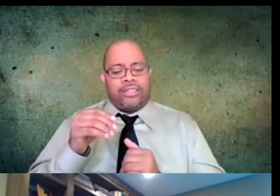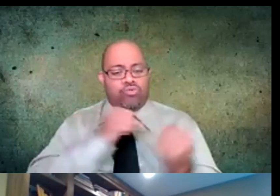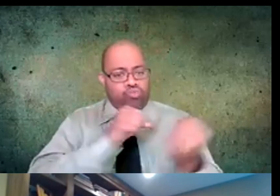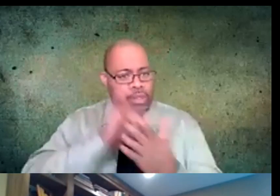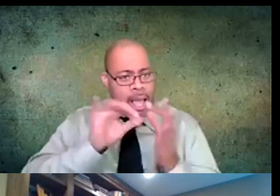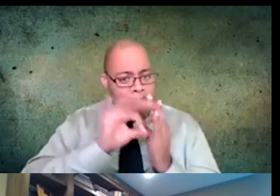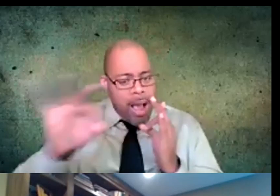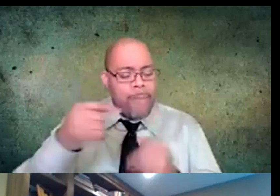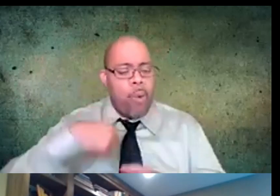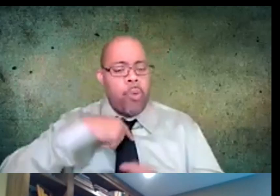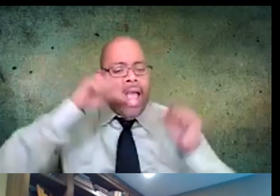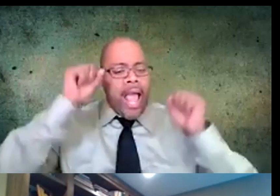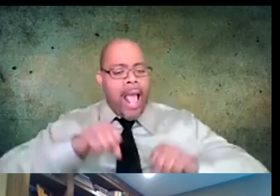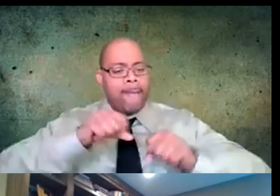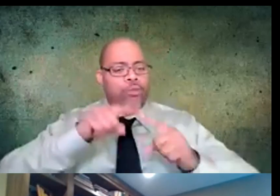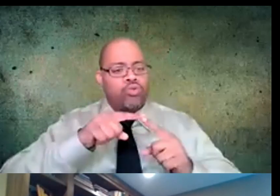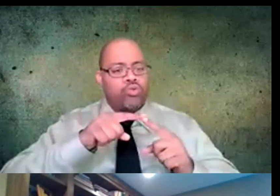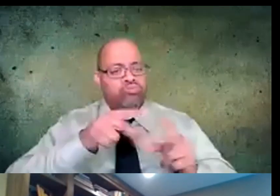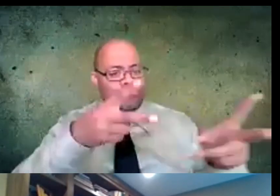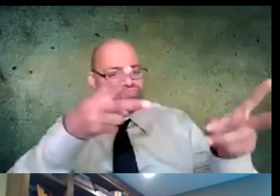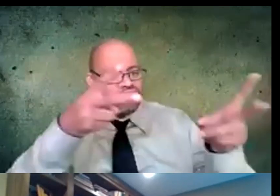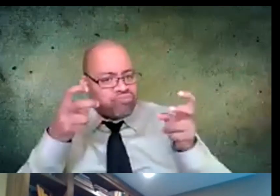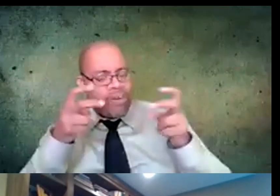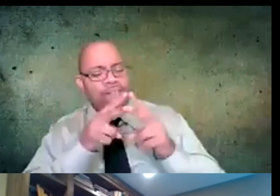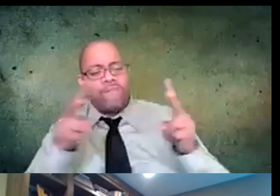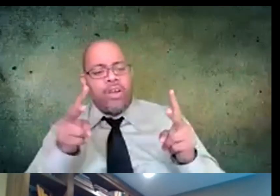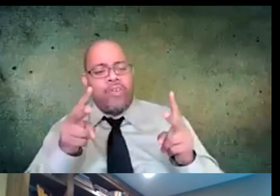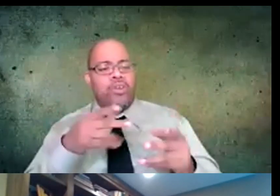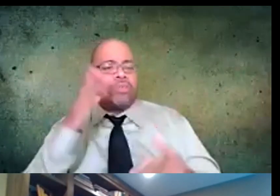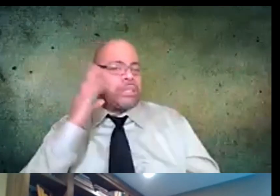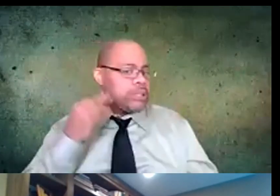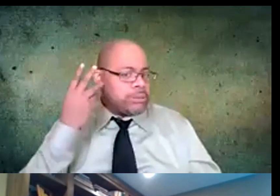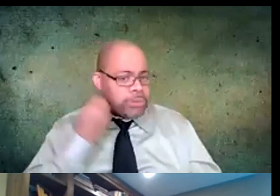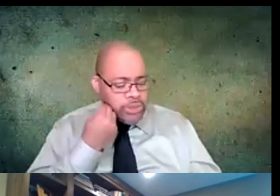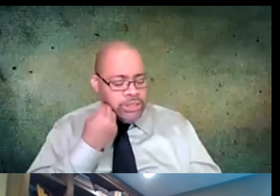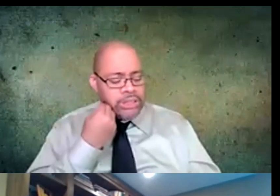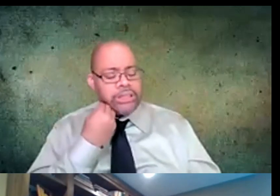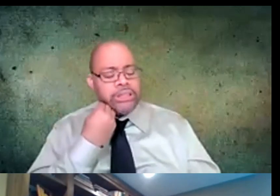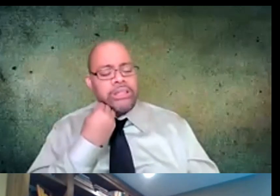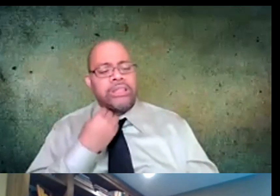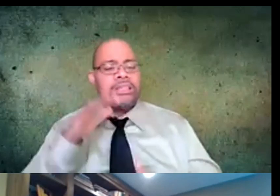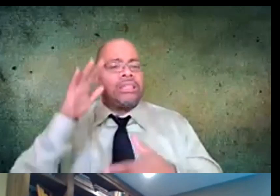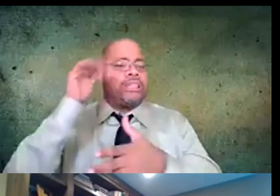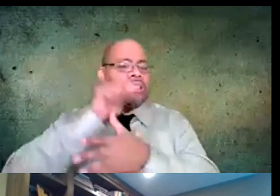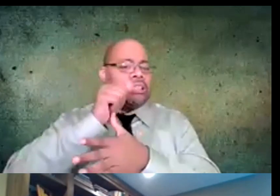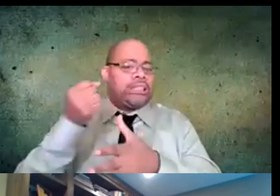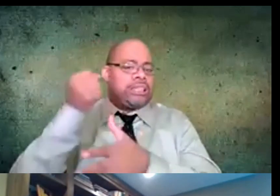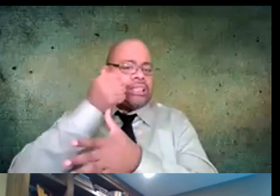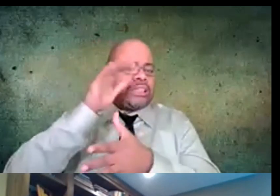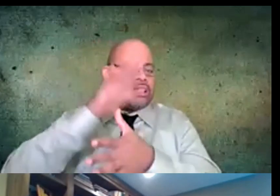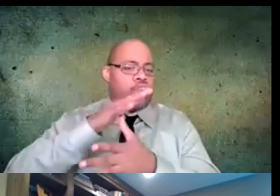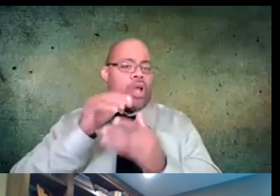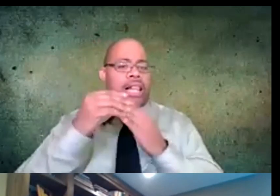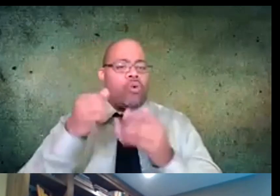we were able to attract a group of very seasoned senior leaders. So these are what